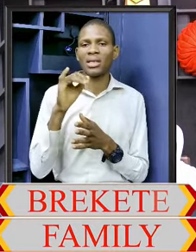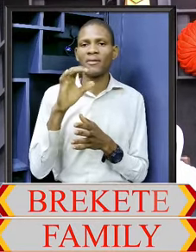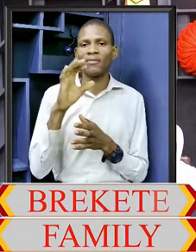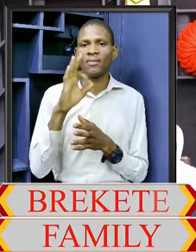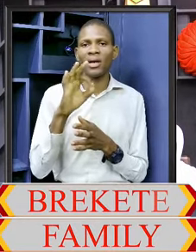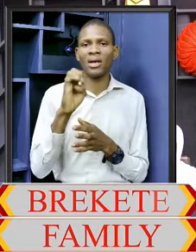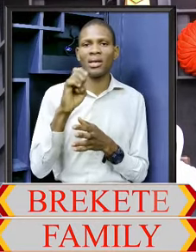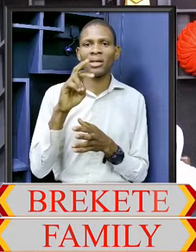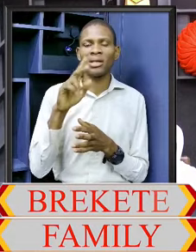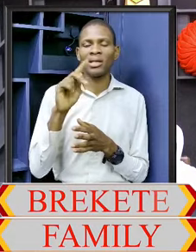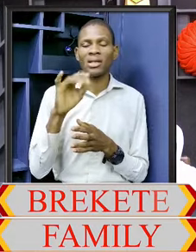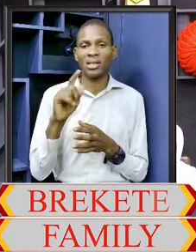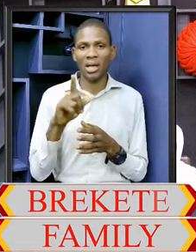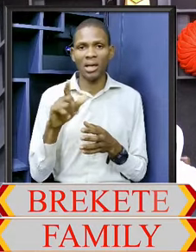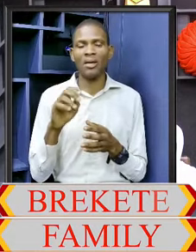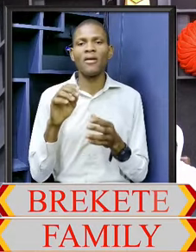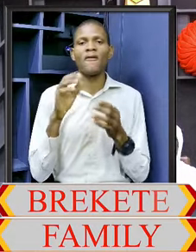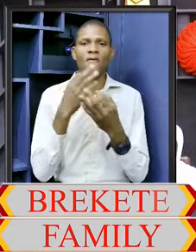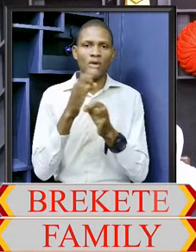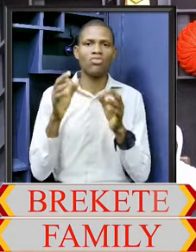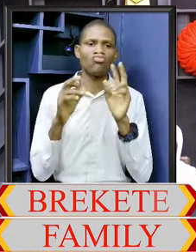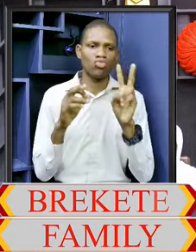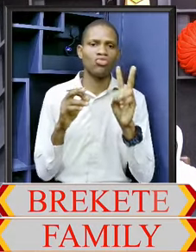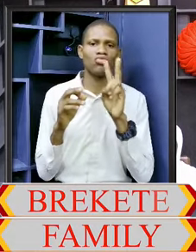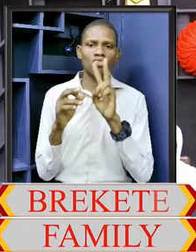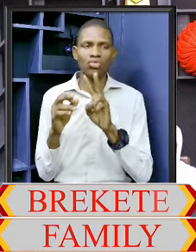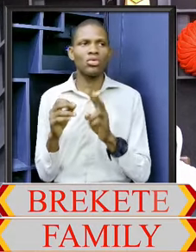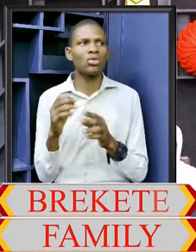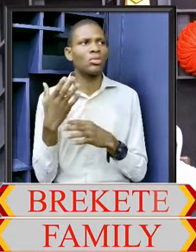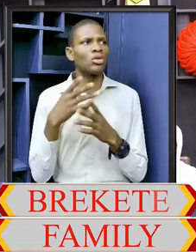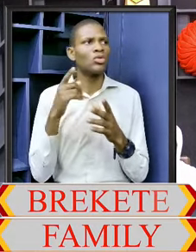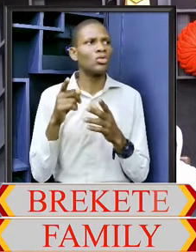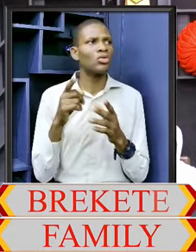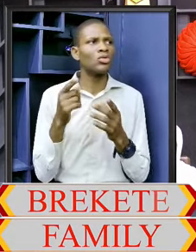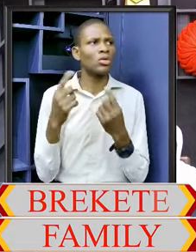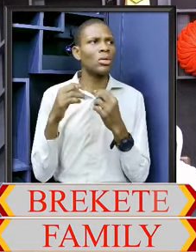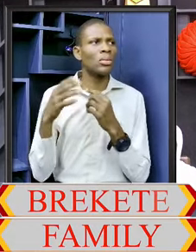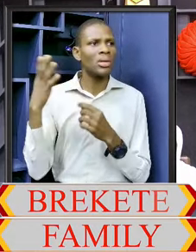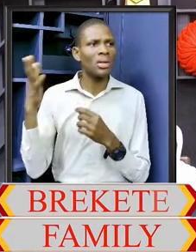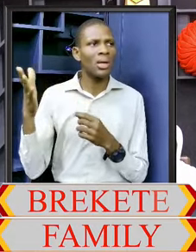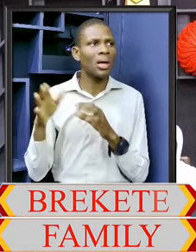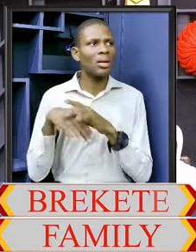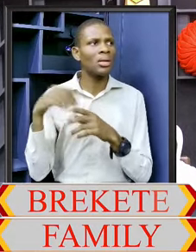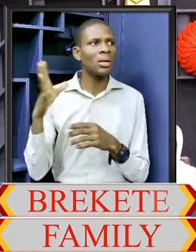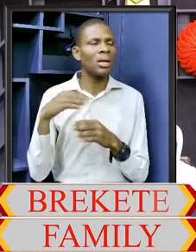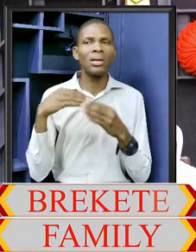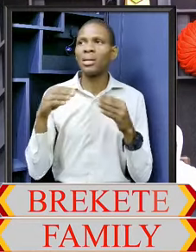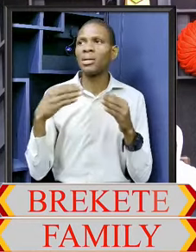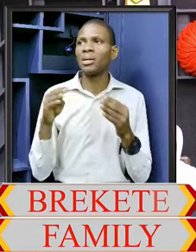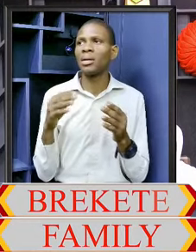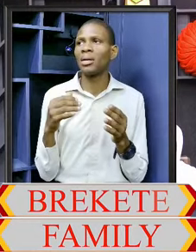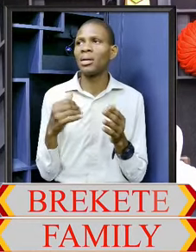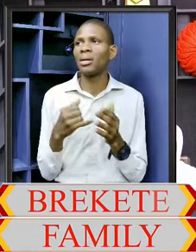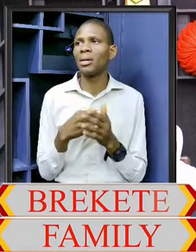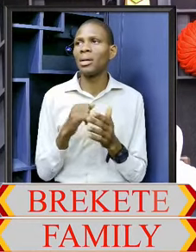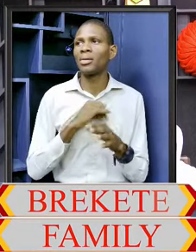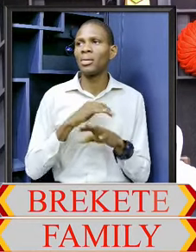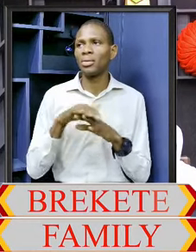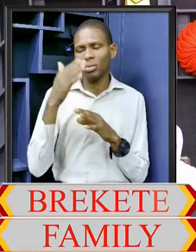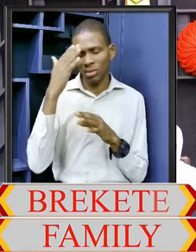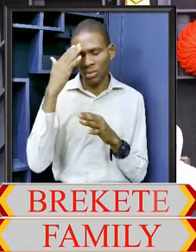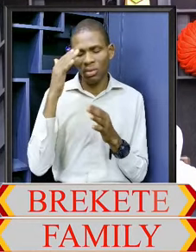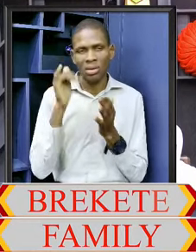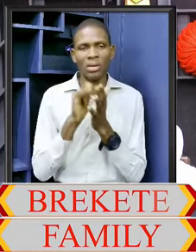remember? Sir. Yes, sir. Two. Yes, sir. But we hear say some of una come out outside for gate here, go sell them. I don't know that